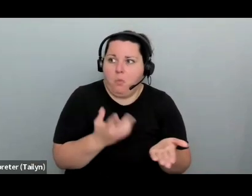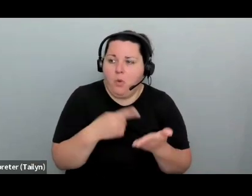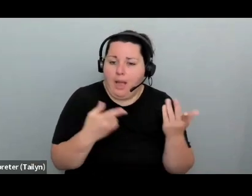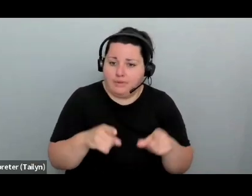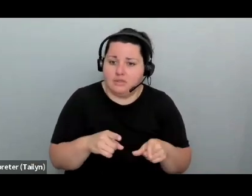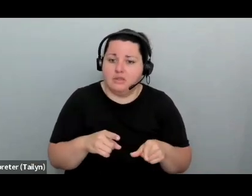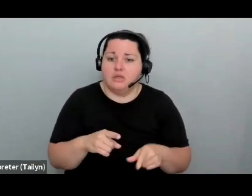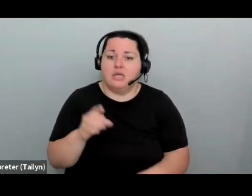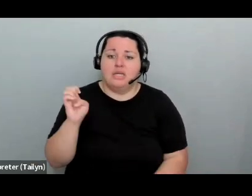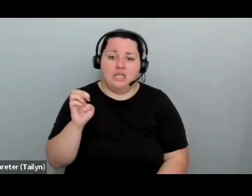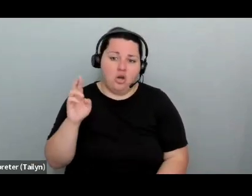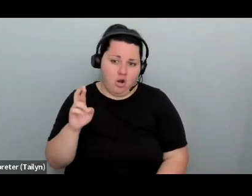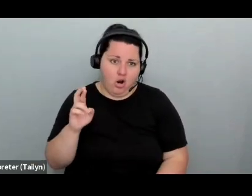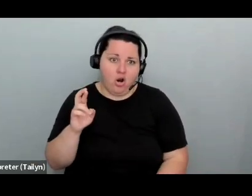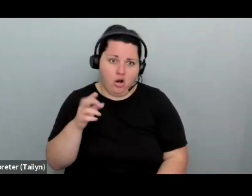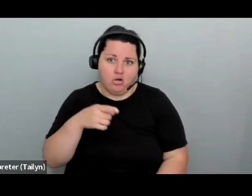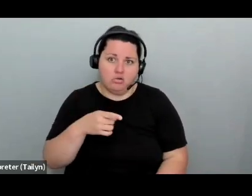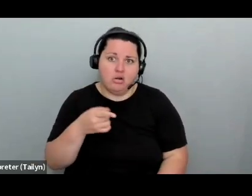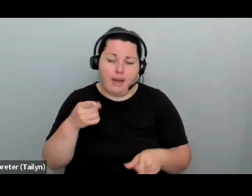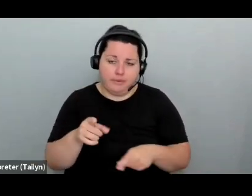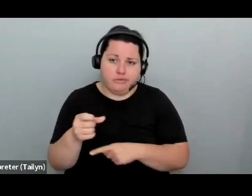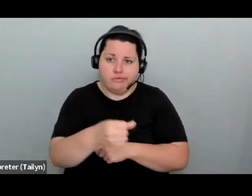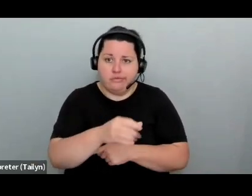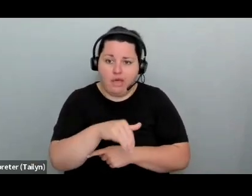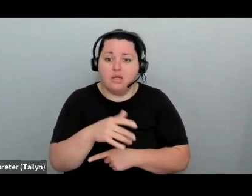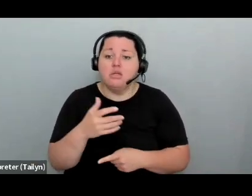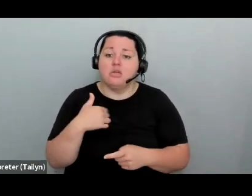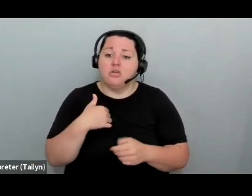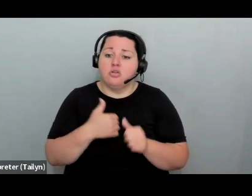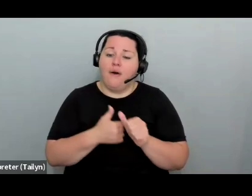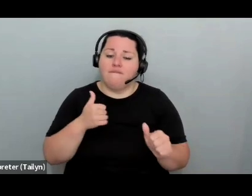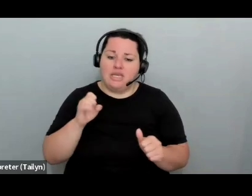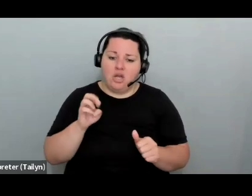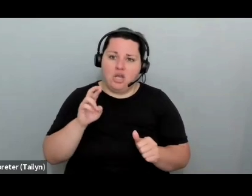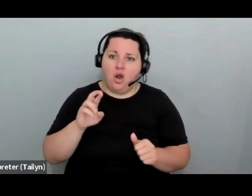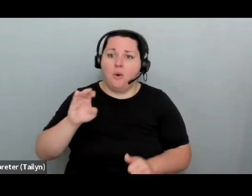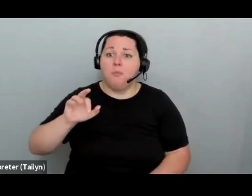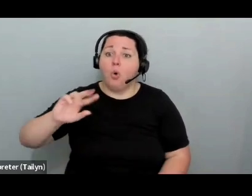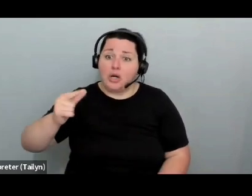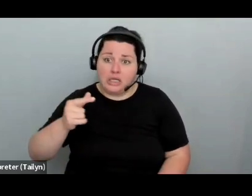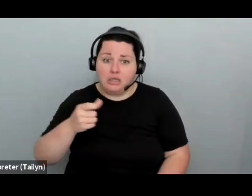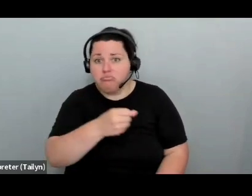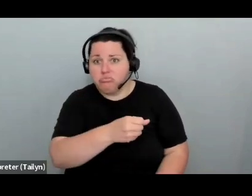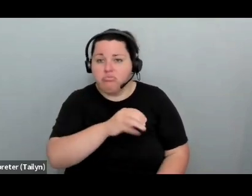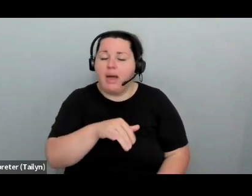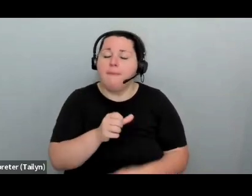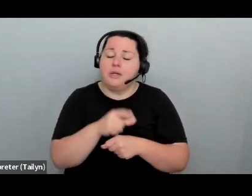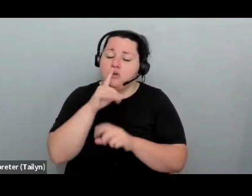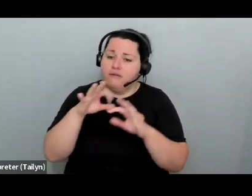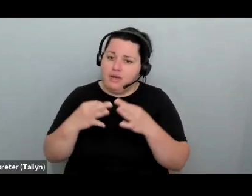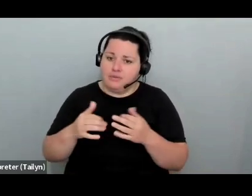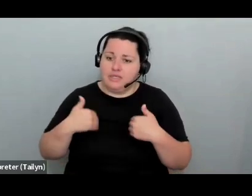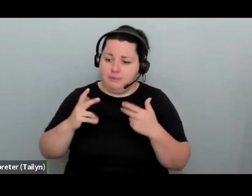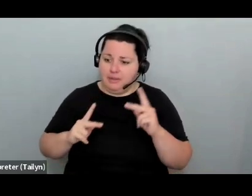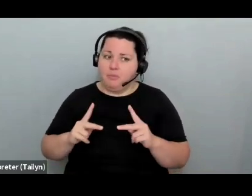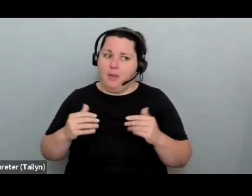room boarding happens. And so in order to divert away from emergency room boarding and in order to make sure that families and young people receive